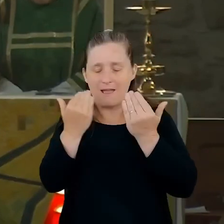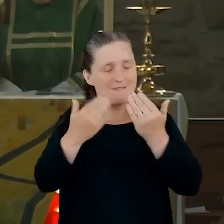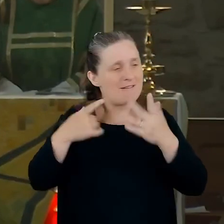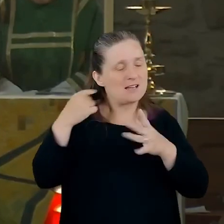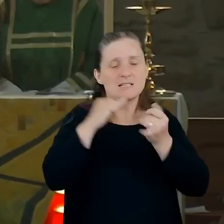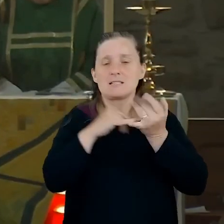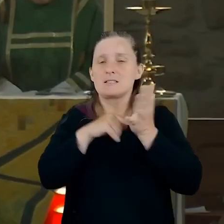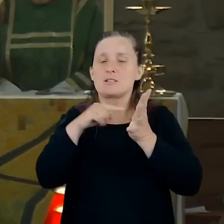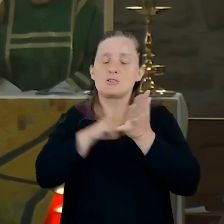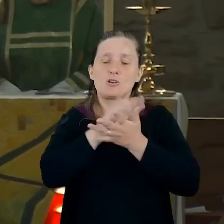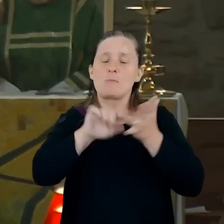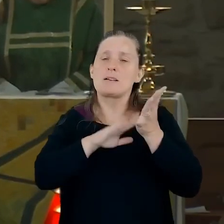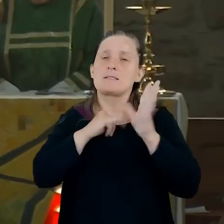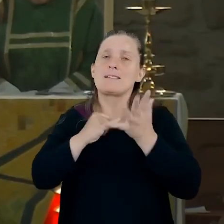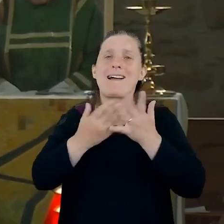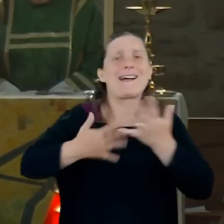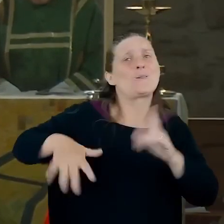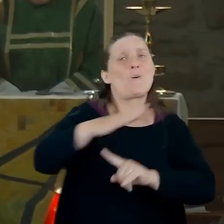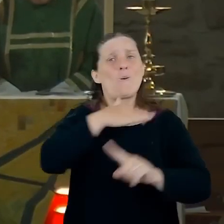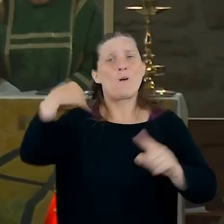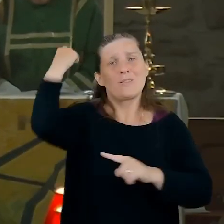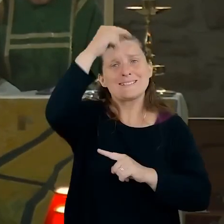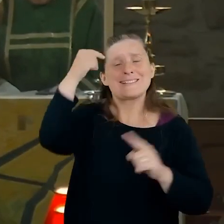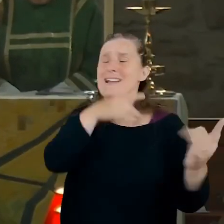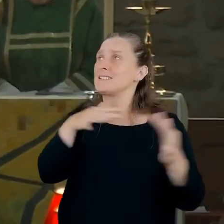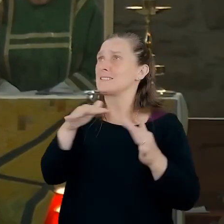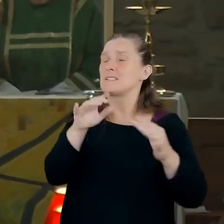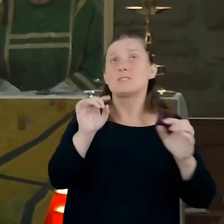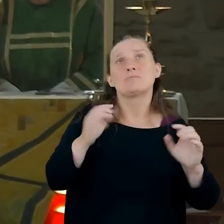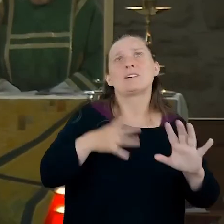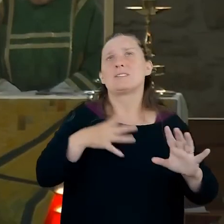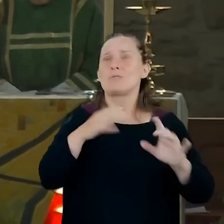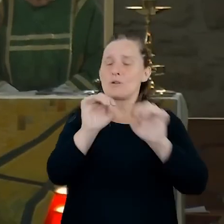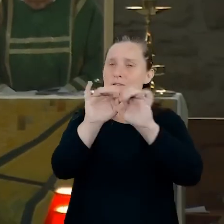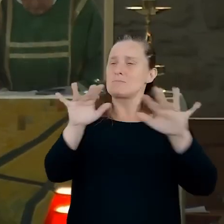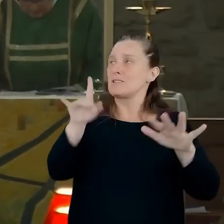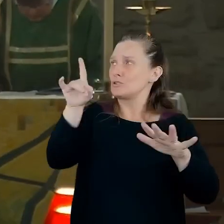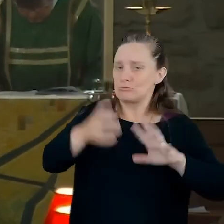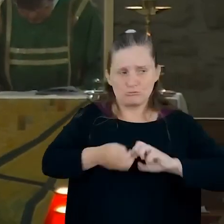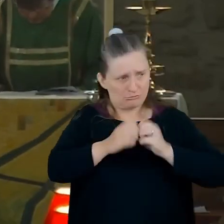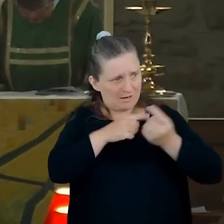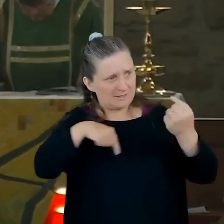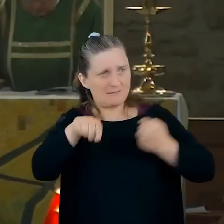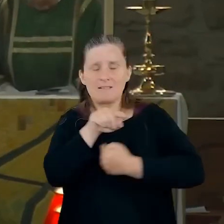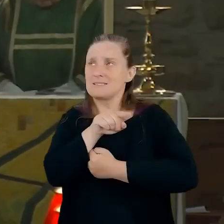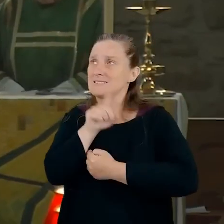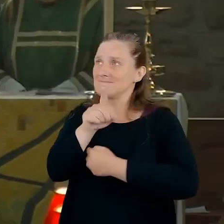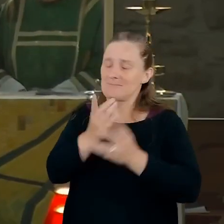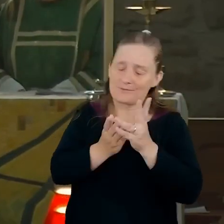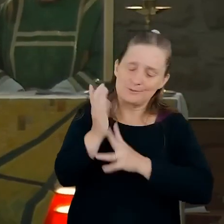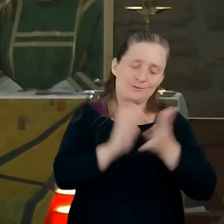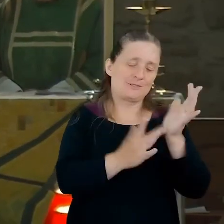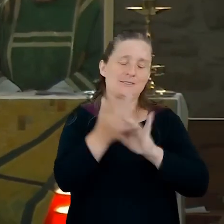to the vision of that eternal splendor for which you have created us, through Jesus Christ our Lord, by